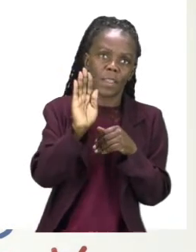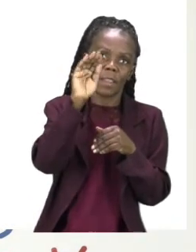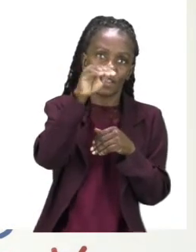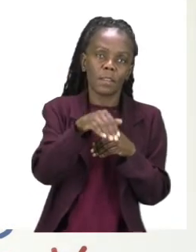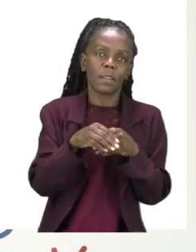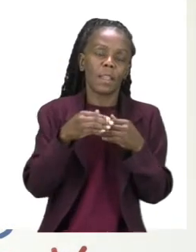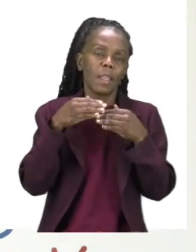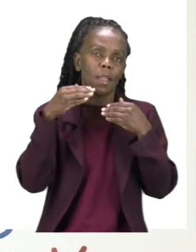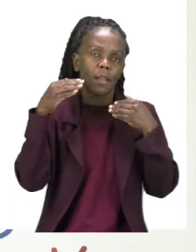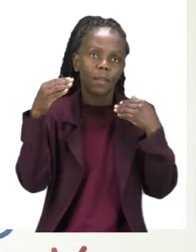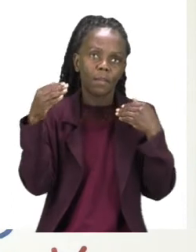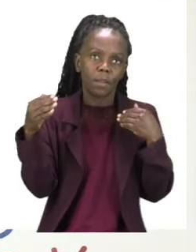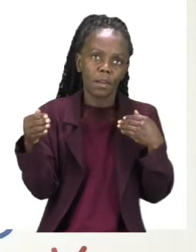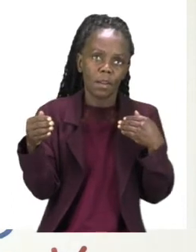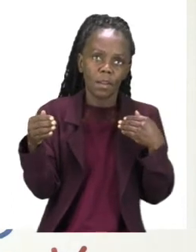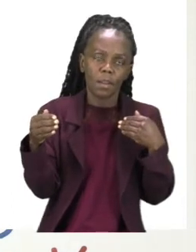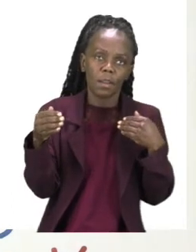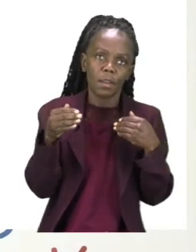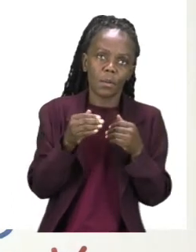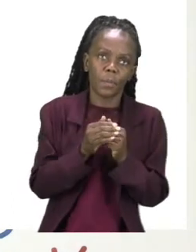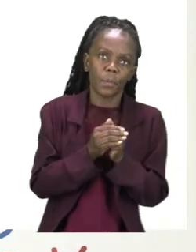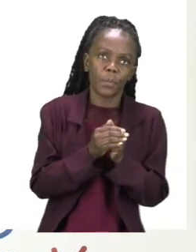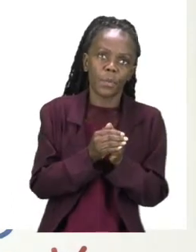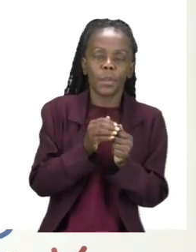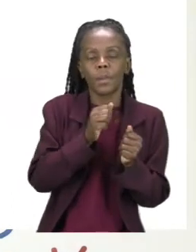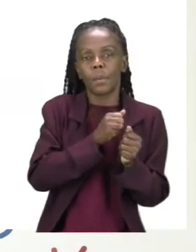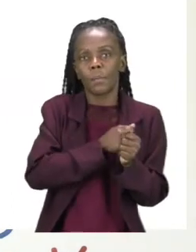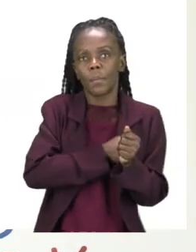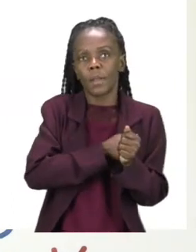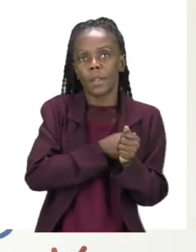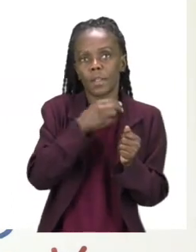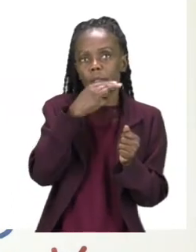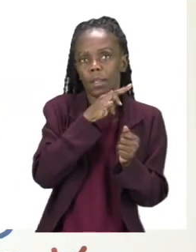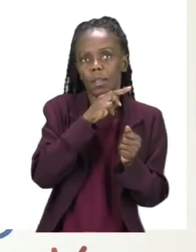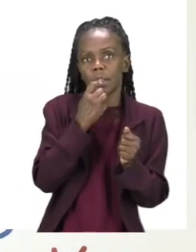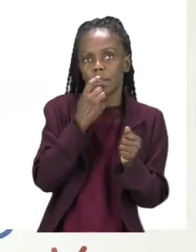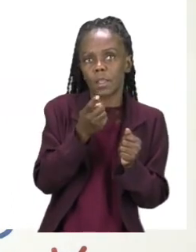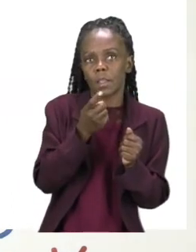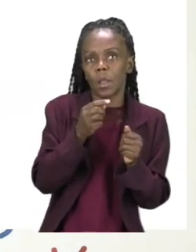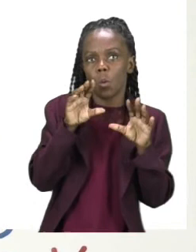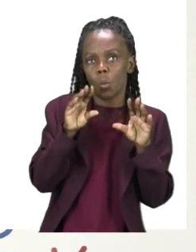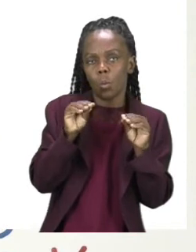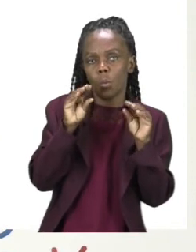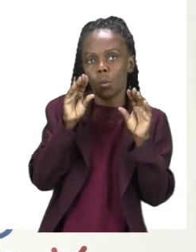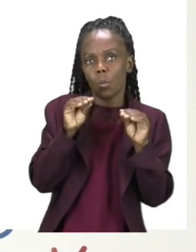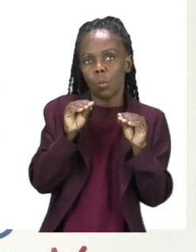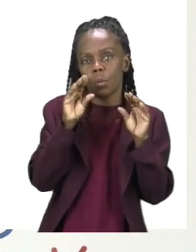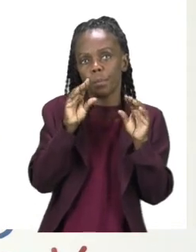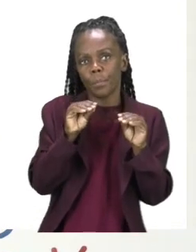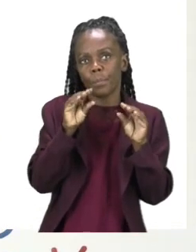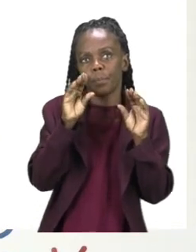the hill and far away. Mother Duck said, quack,